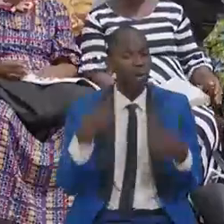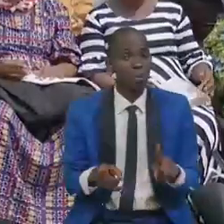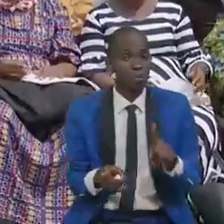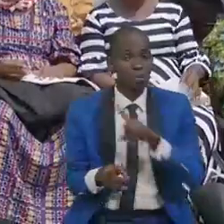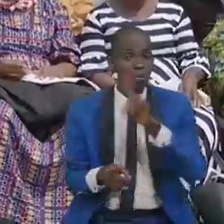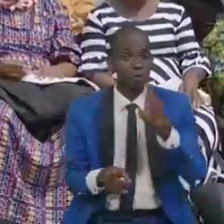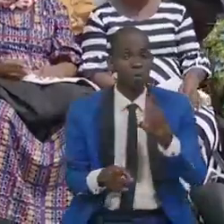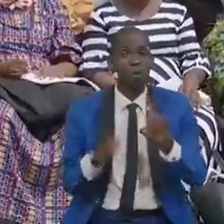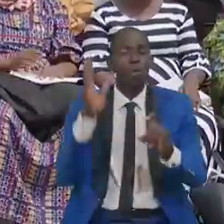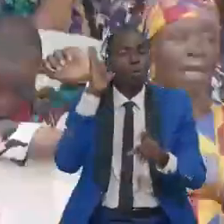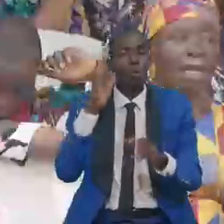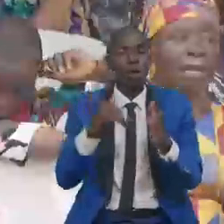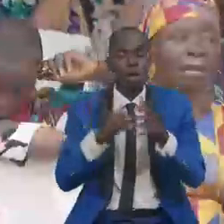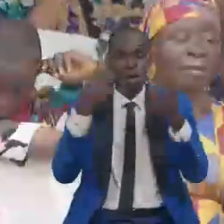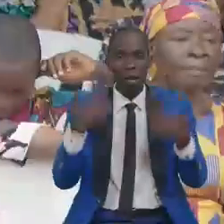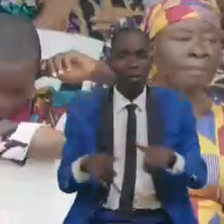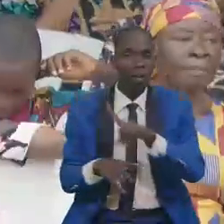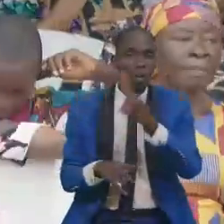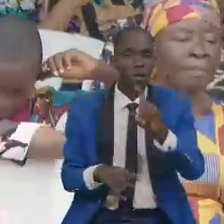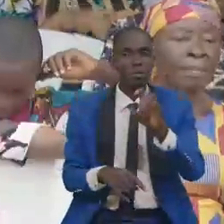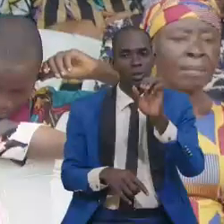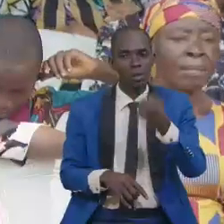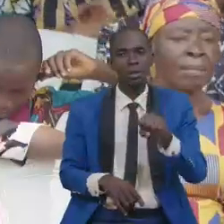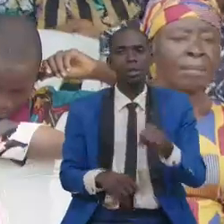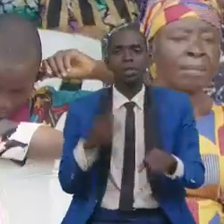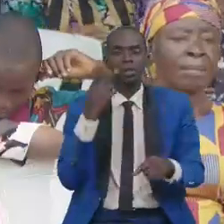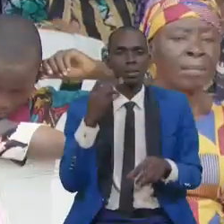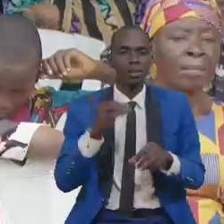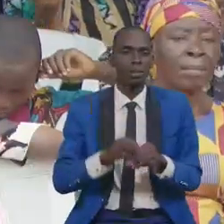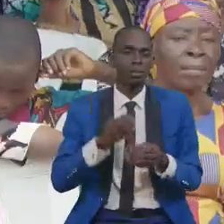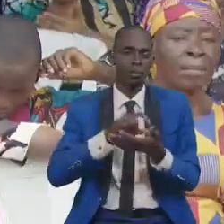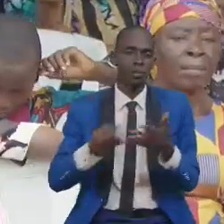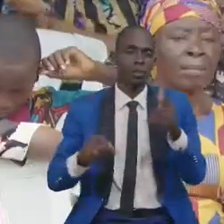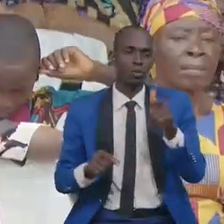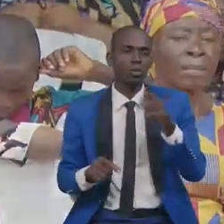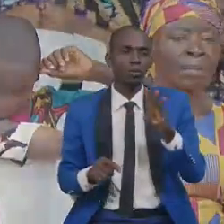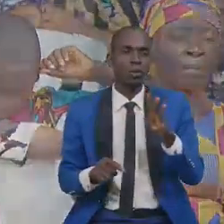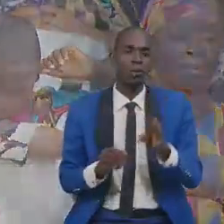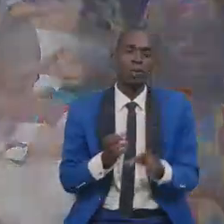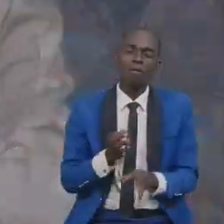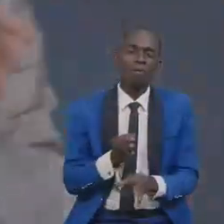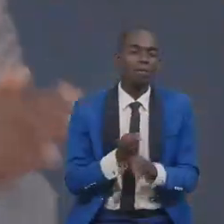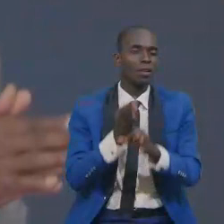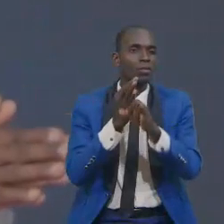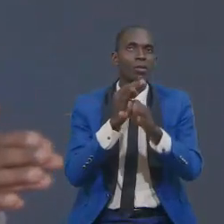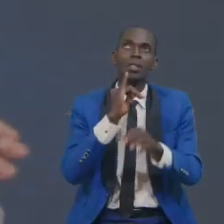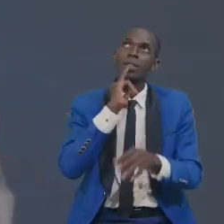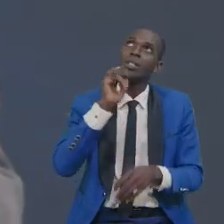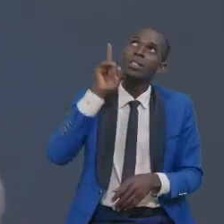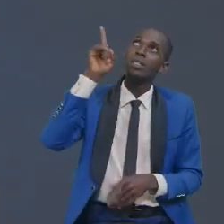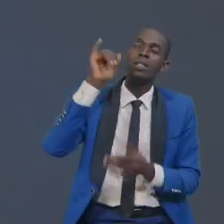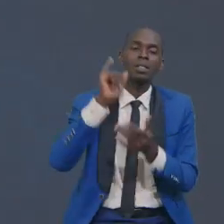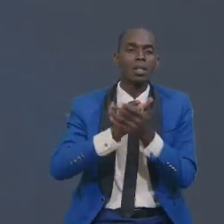will each happen look at verse 24 Faithful Is He that calls